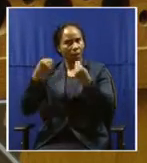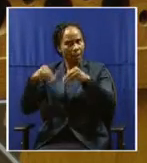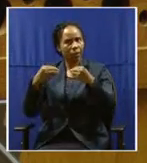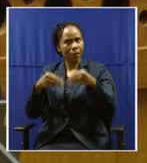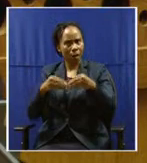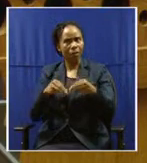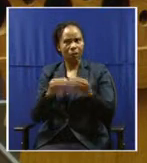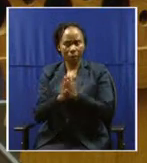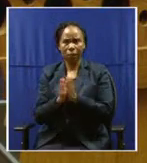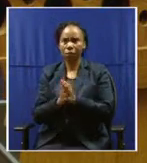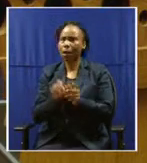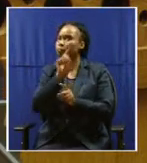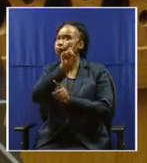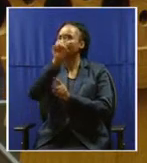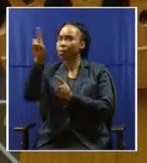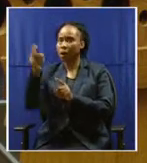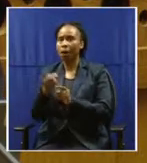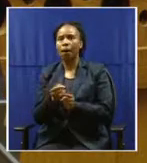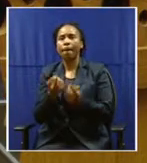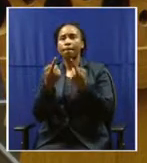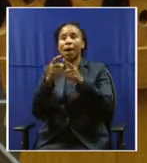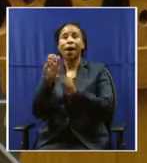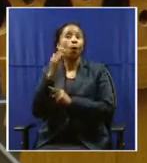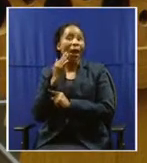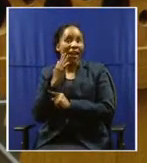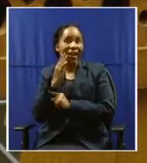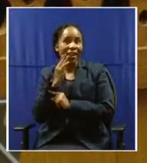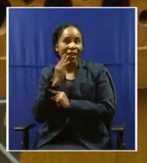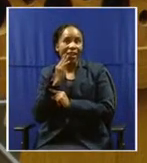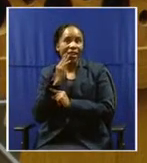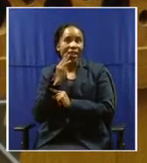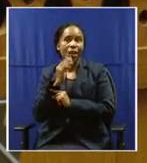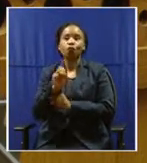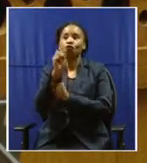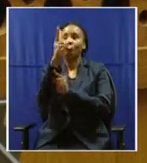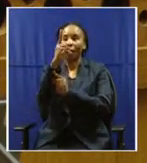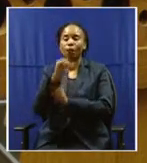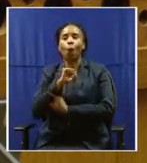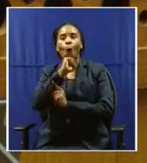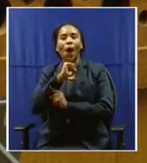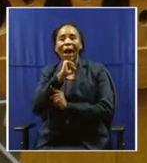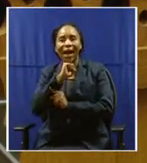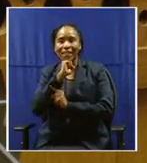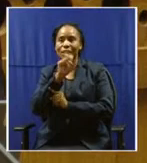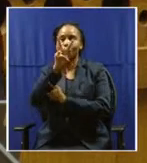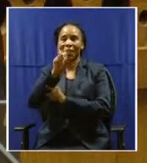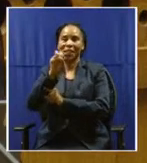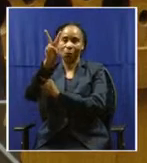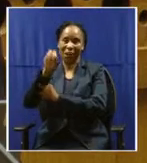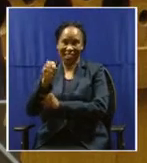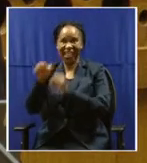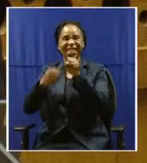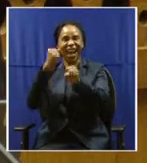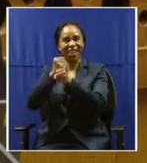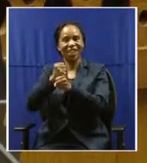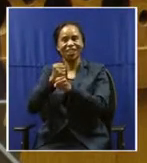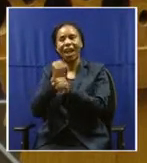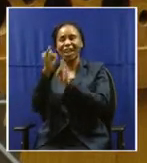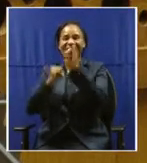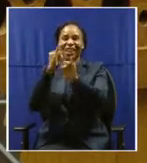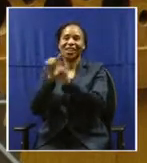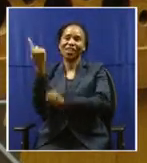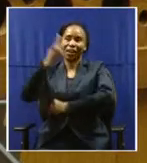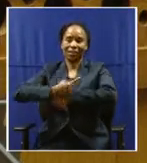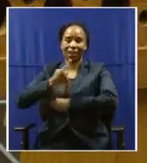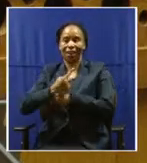by International Youth Day on the 12th of August 2020. And we applaud the young people of